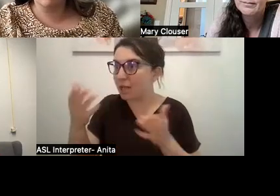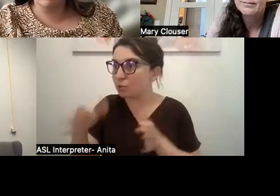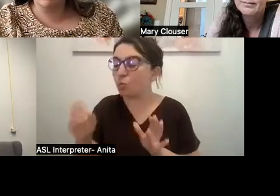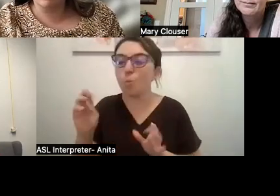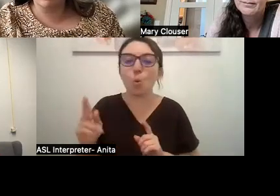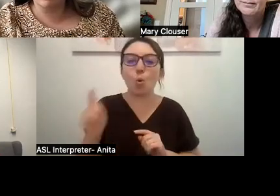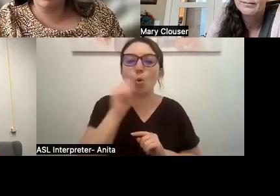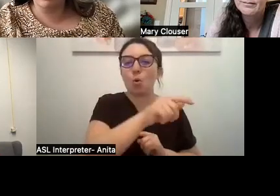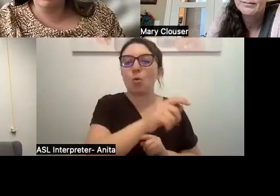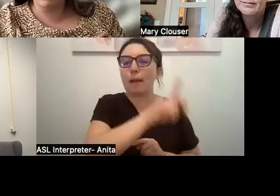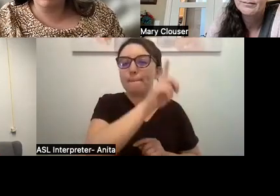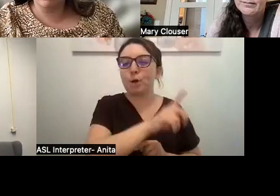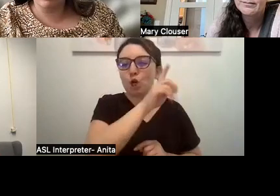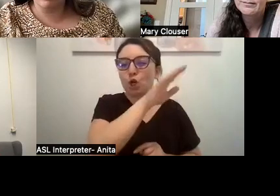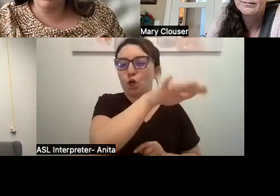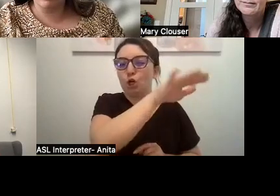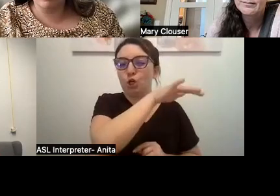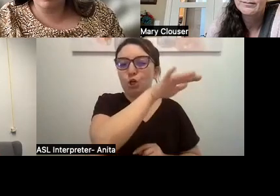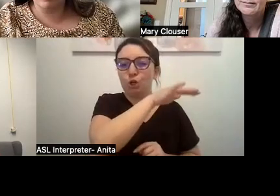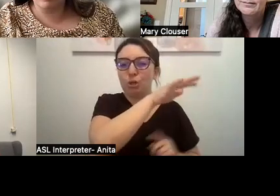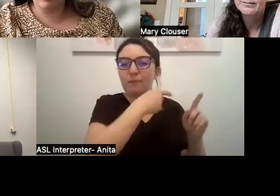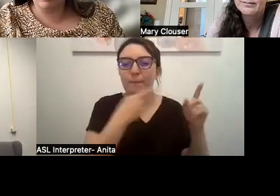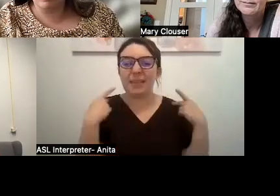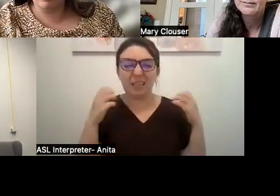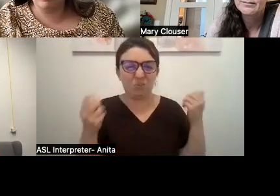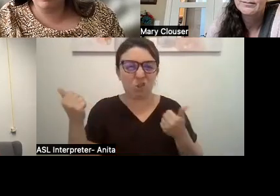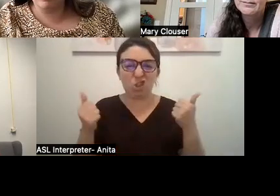go to the upper playground to have PE?